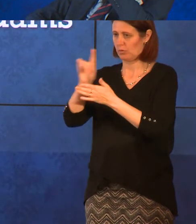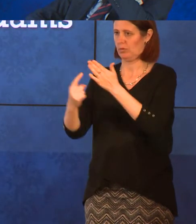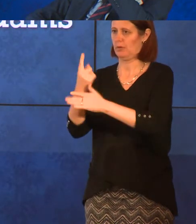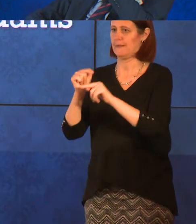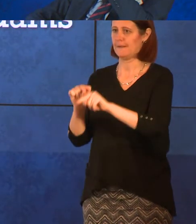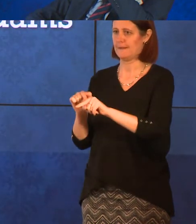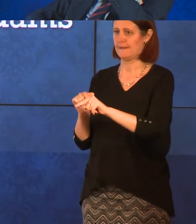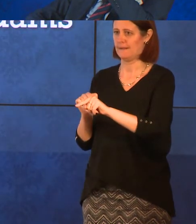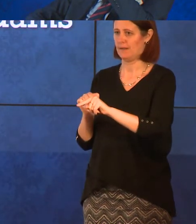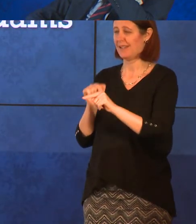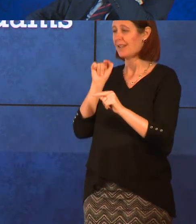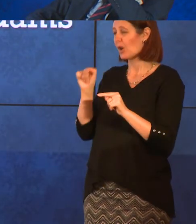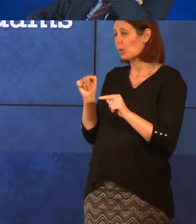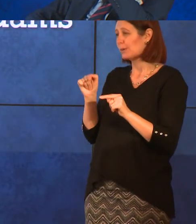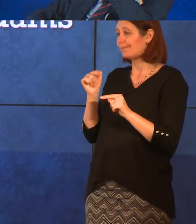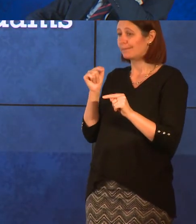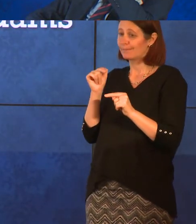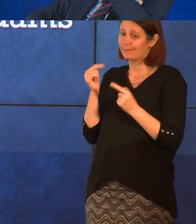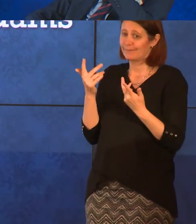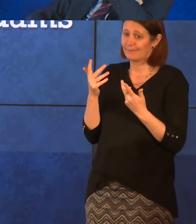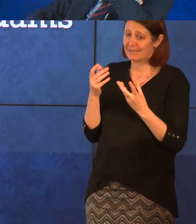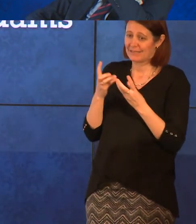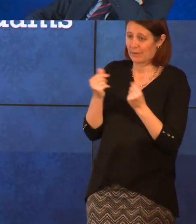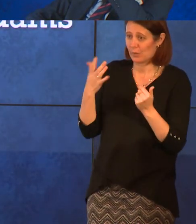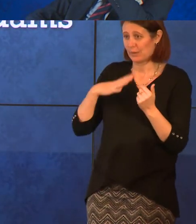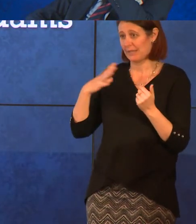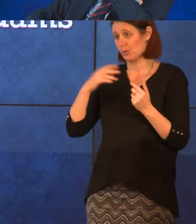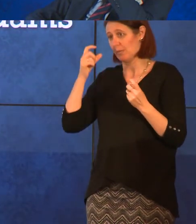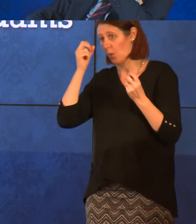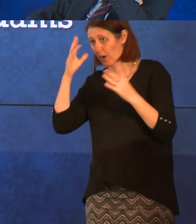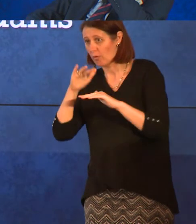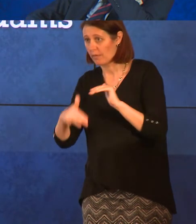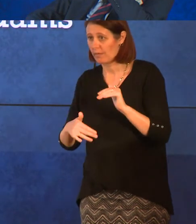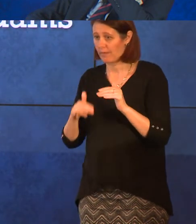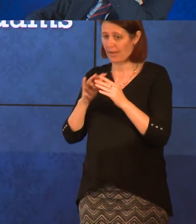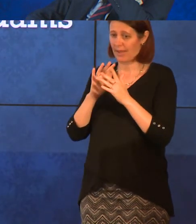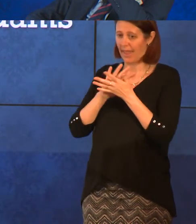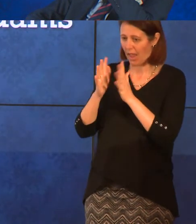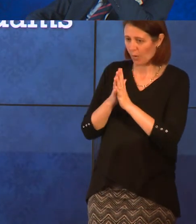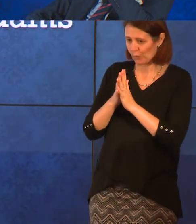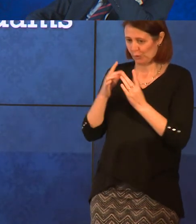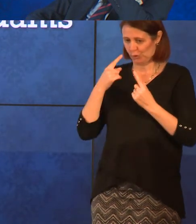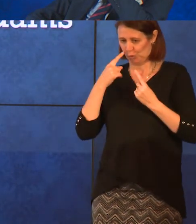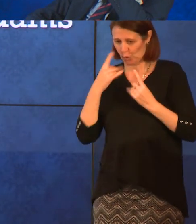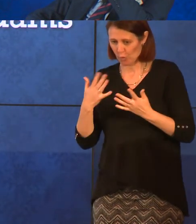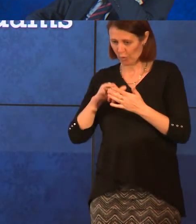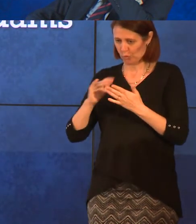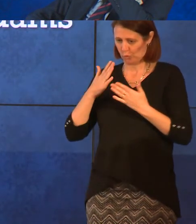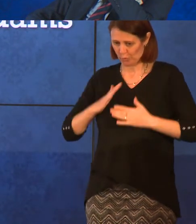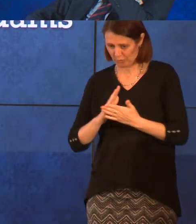is something that we all need to be mindful of how we're bringing human rights to life in this new